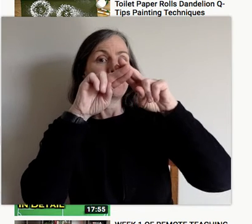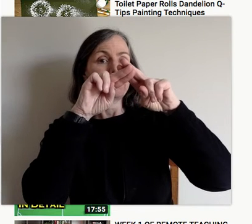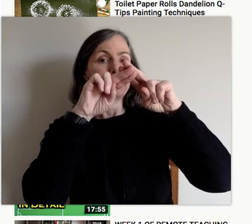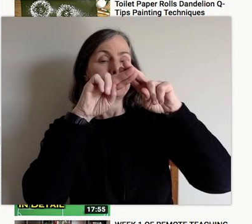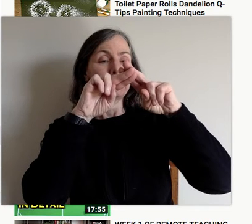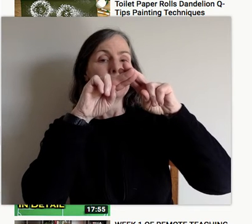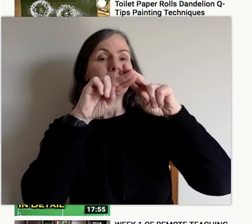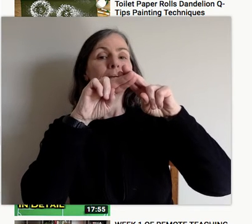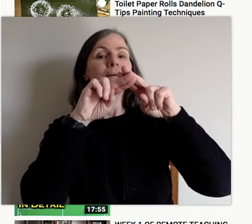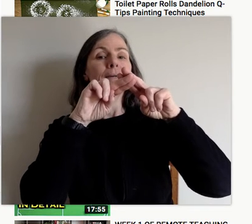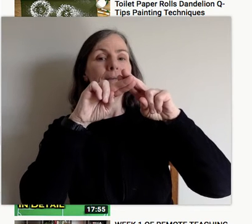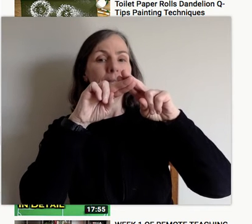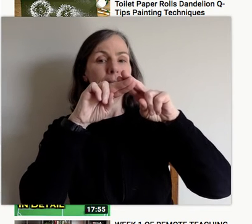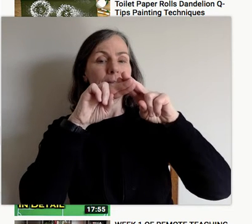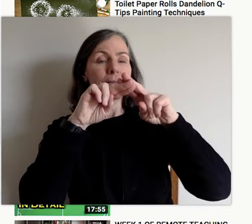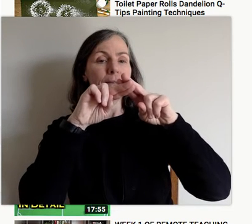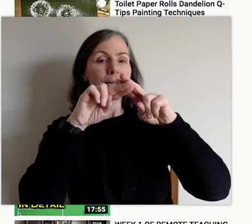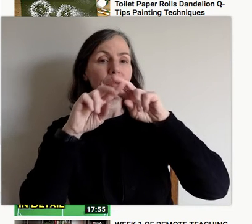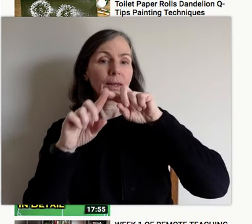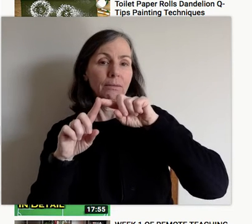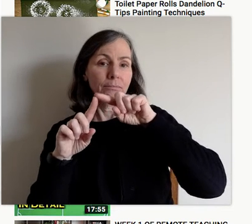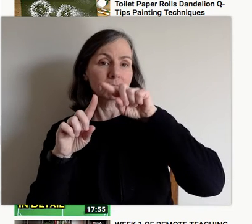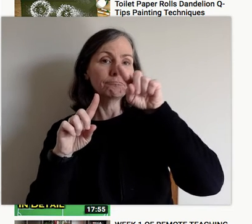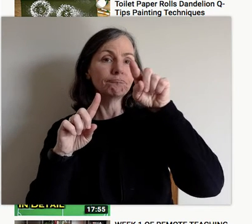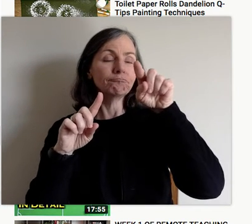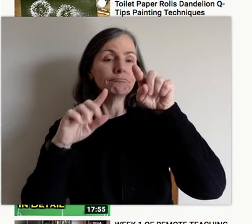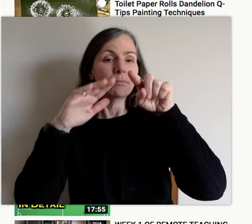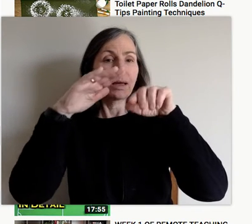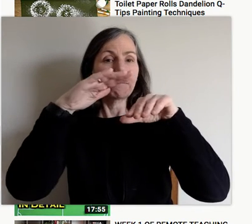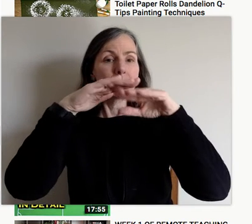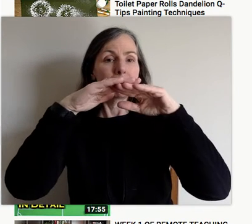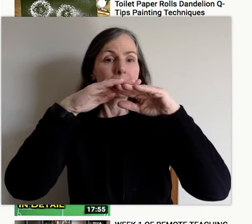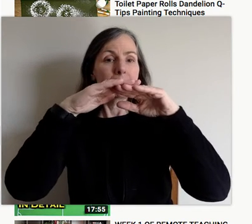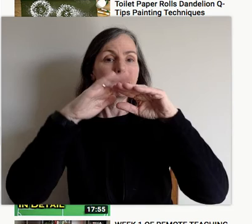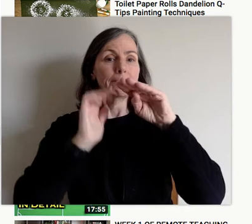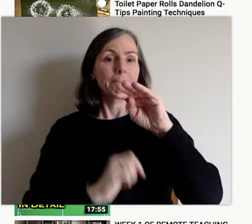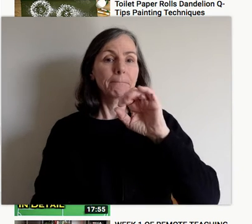It reached a maximum point,